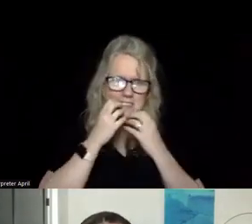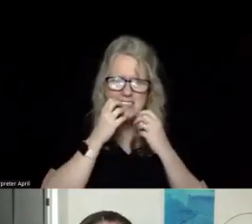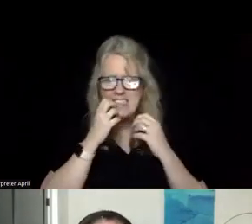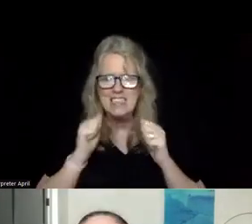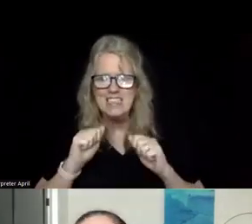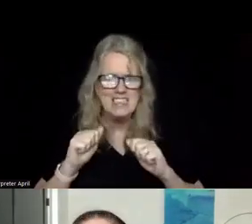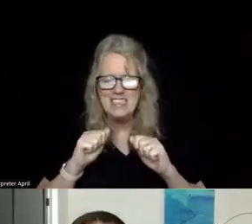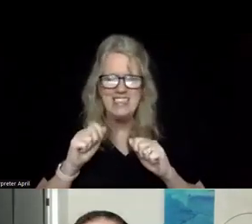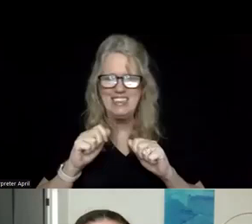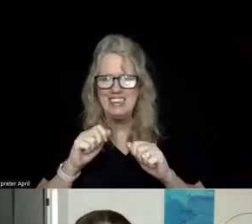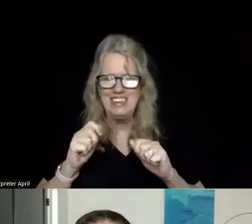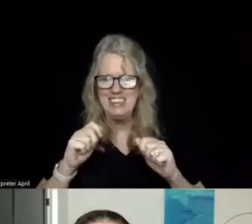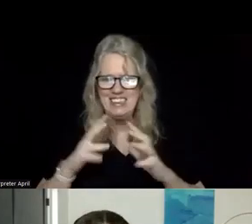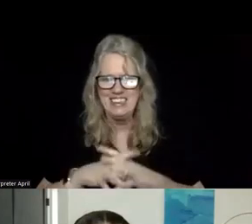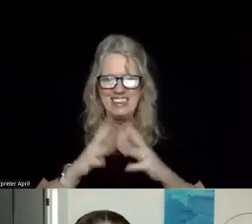agree.